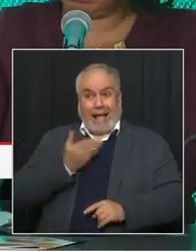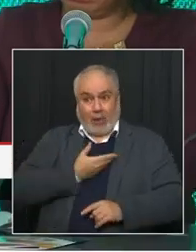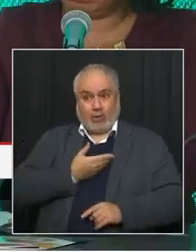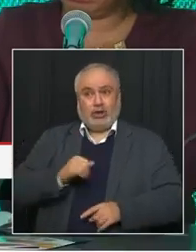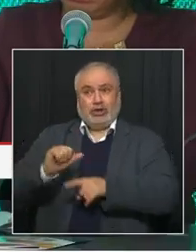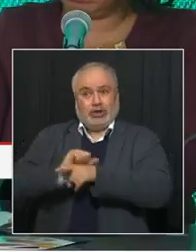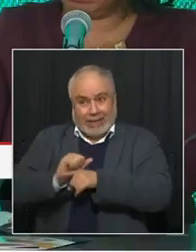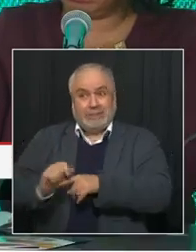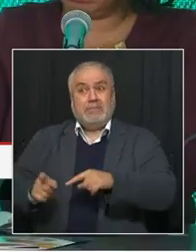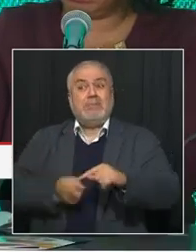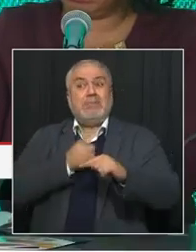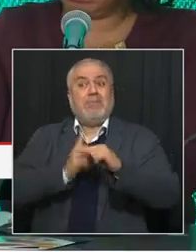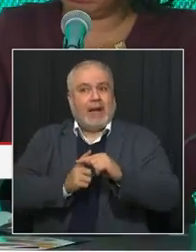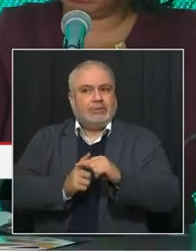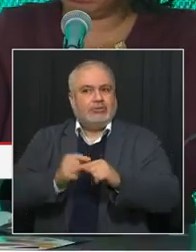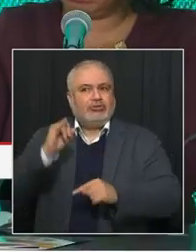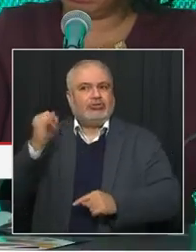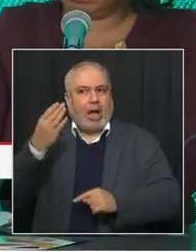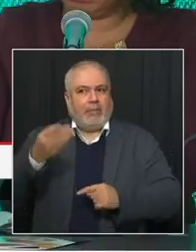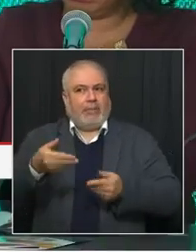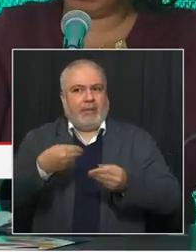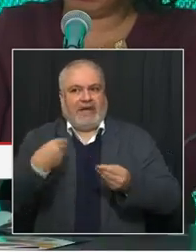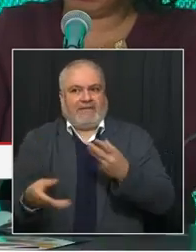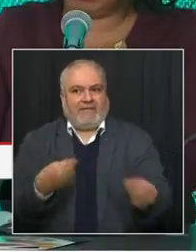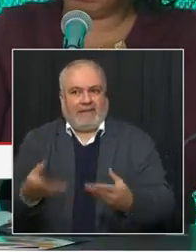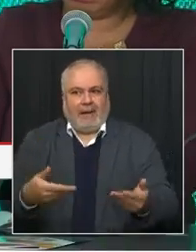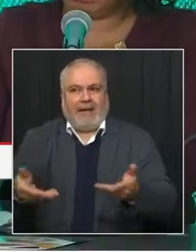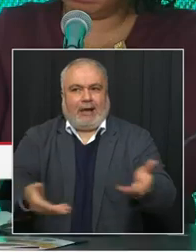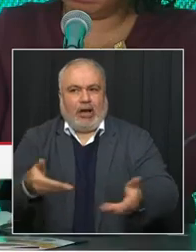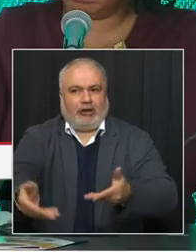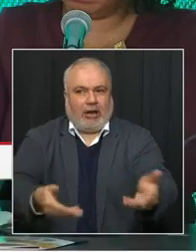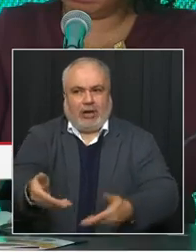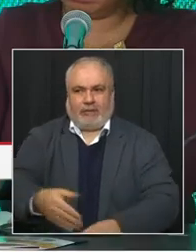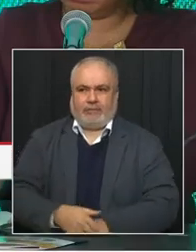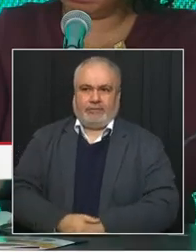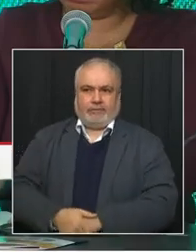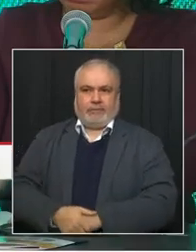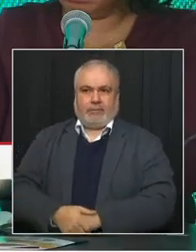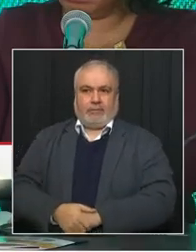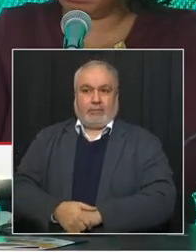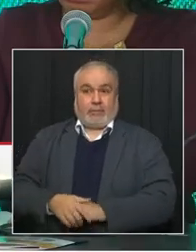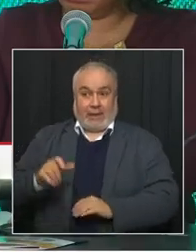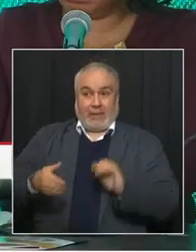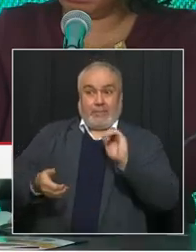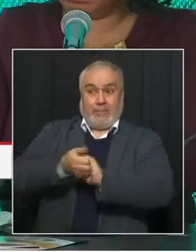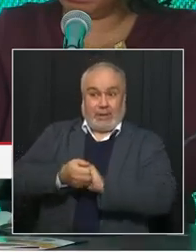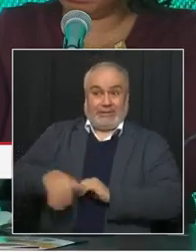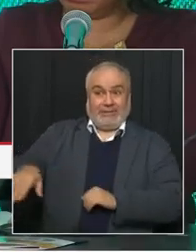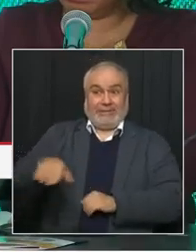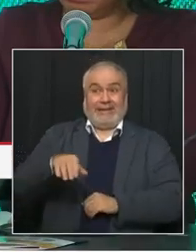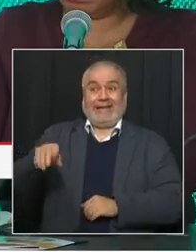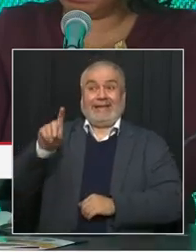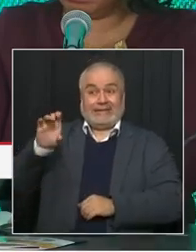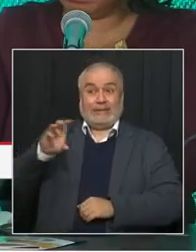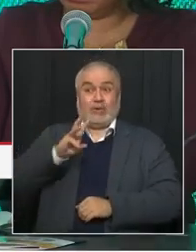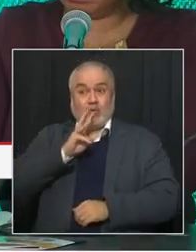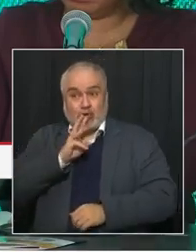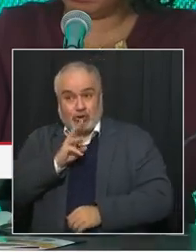utilities, Pepco, Washington Gas, DC Water, Metro. I feel like I'm missing